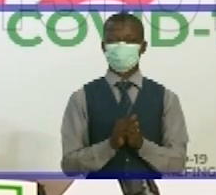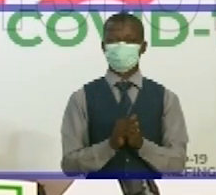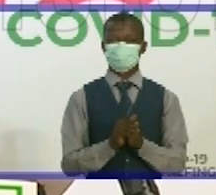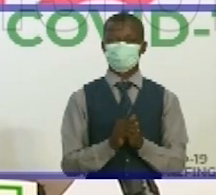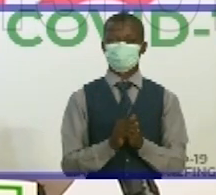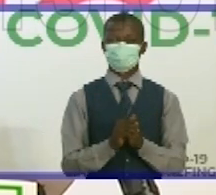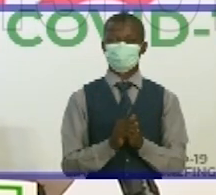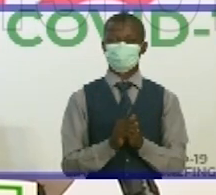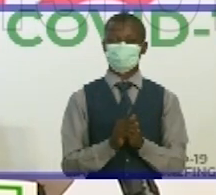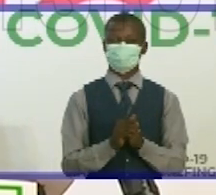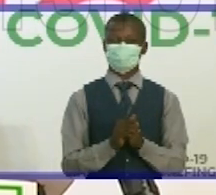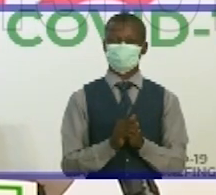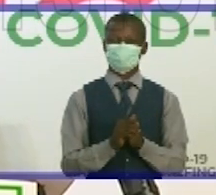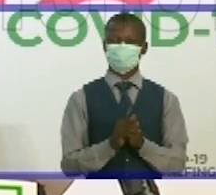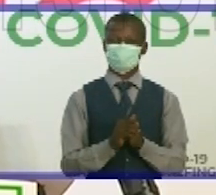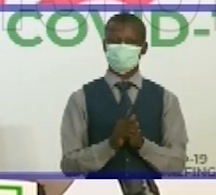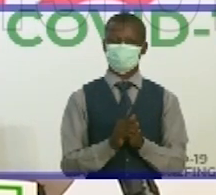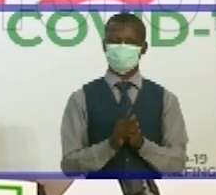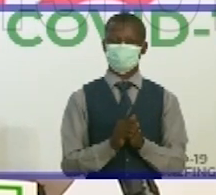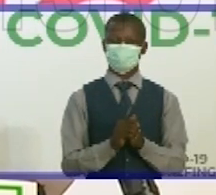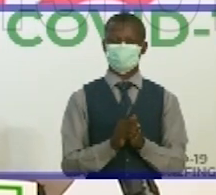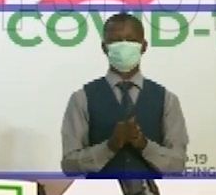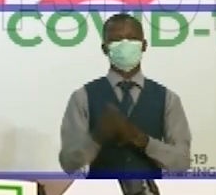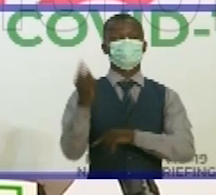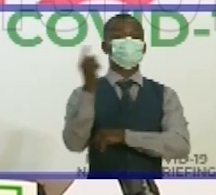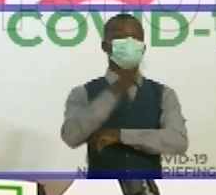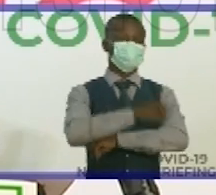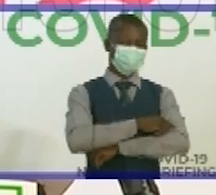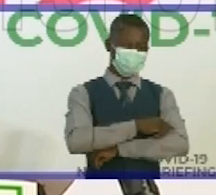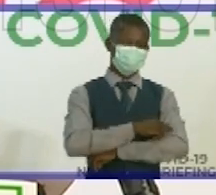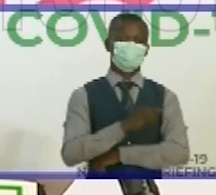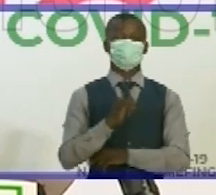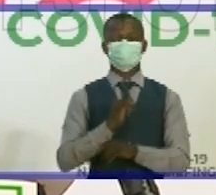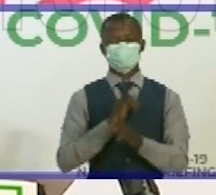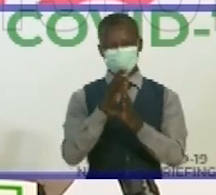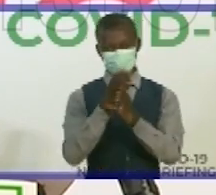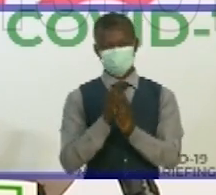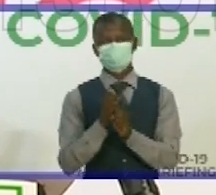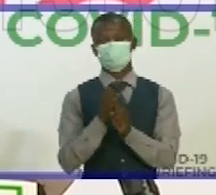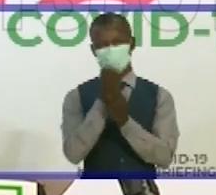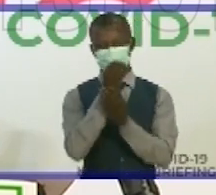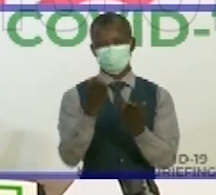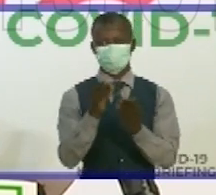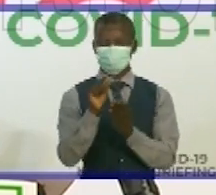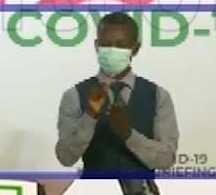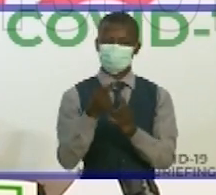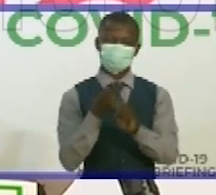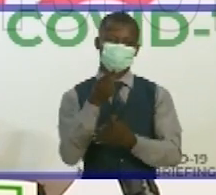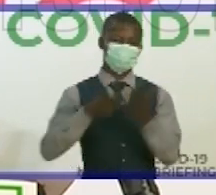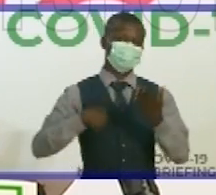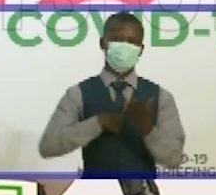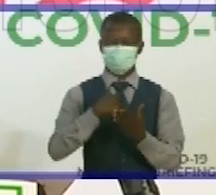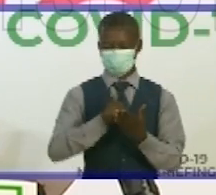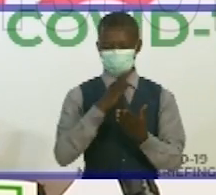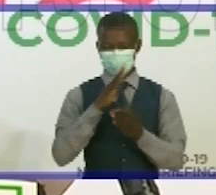with you. So today I thought to feedback a little bit on what we've been doing